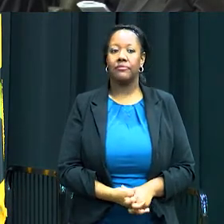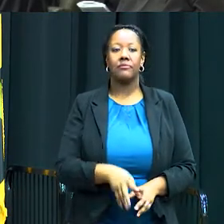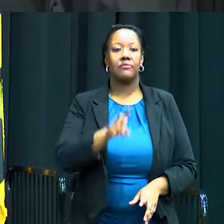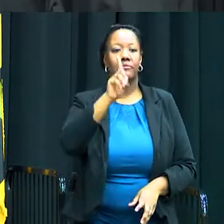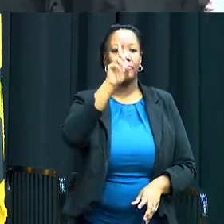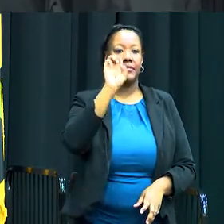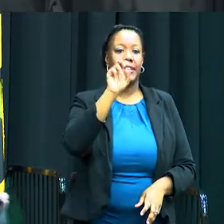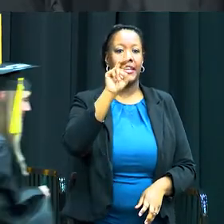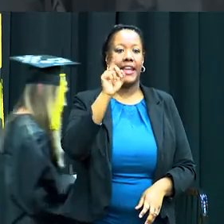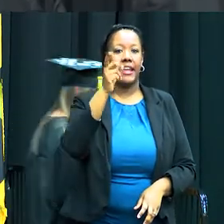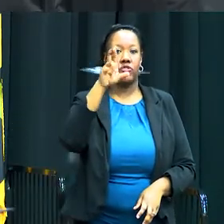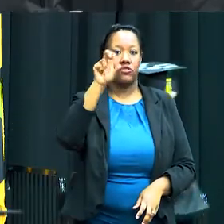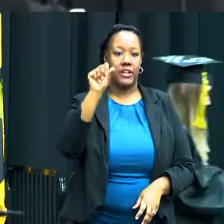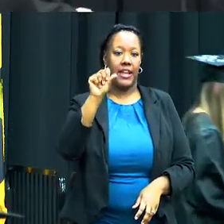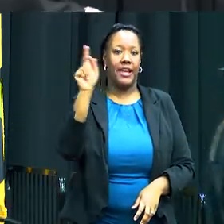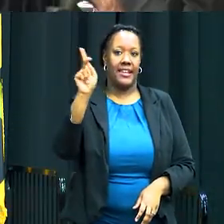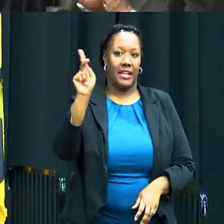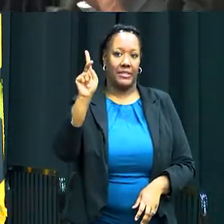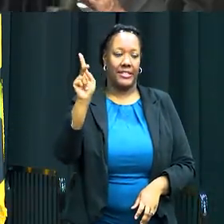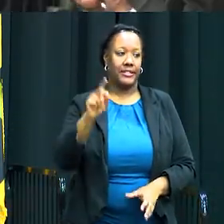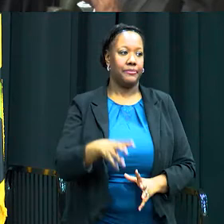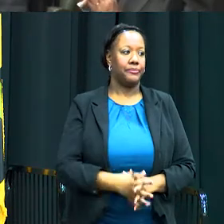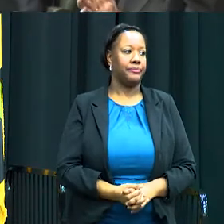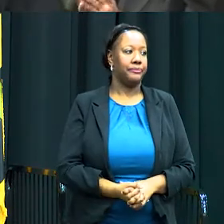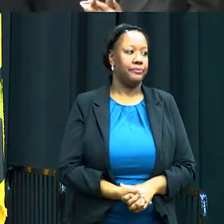DeAndrea April Kelsey.